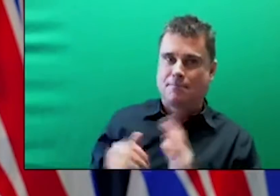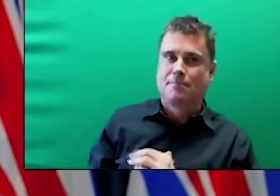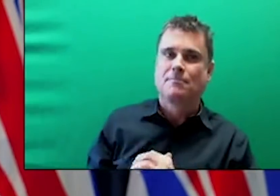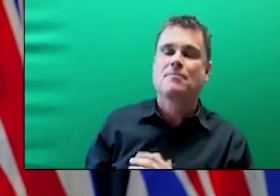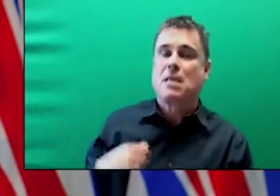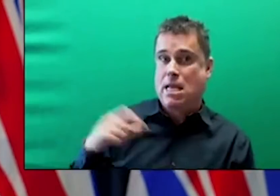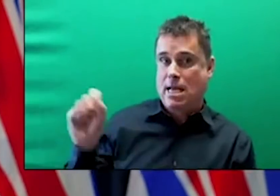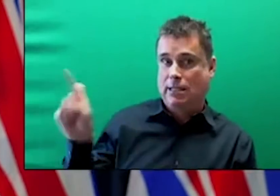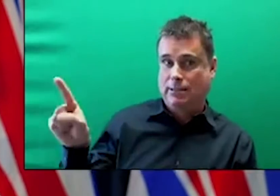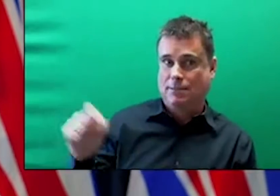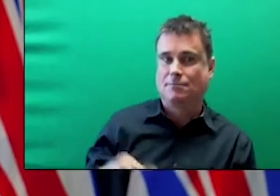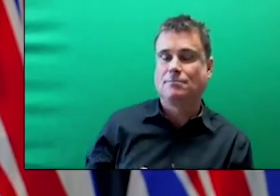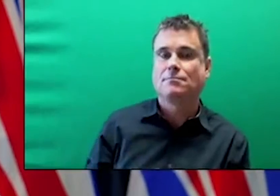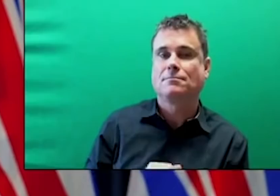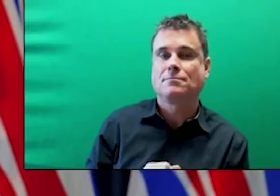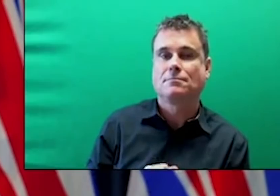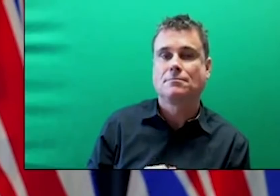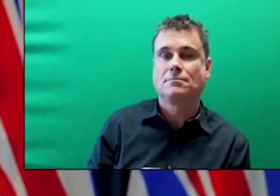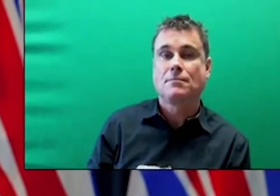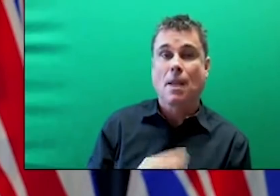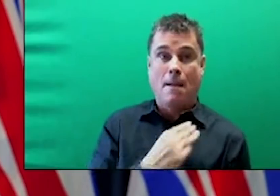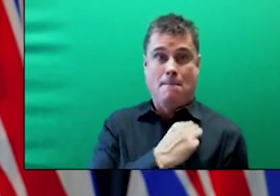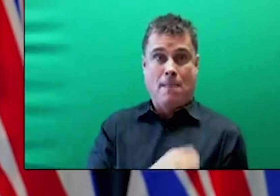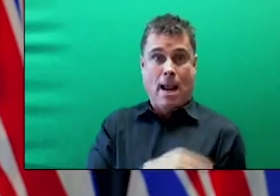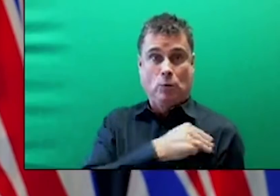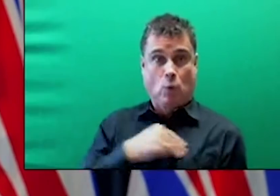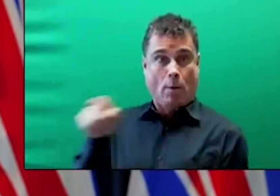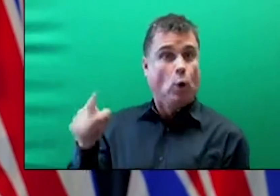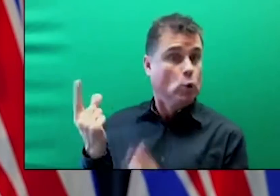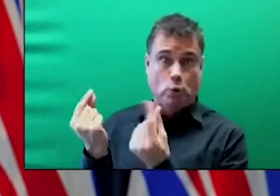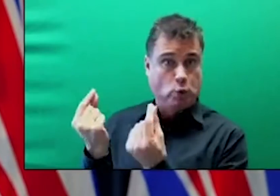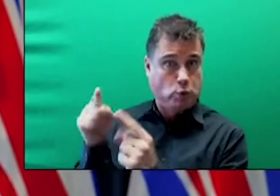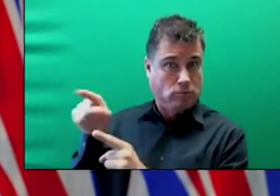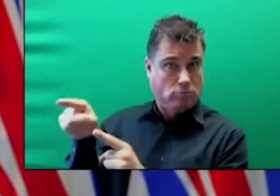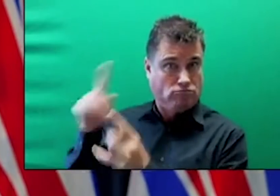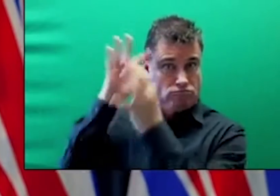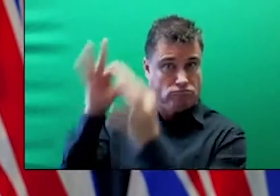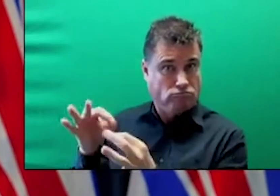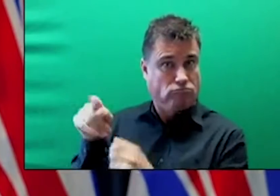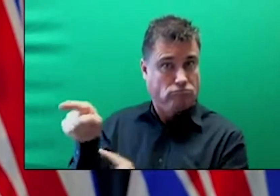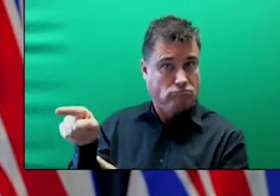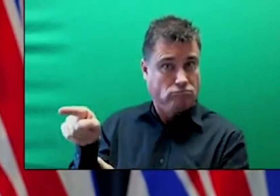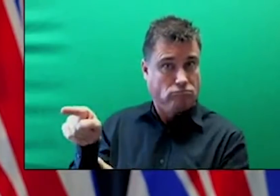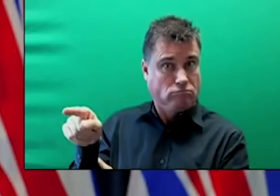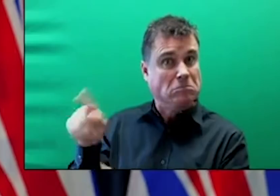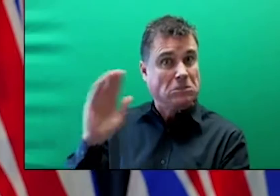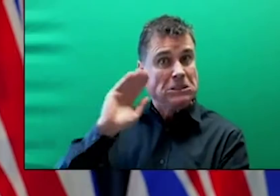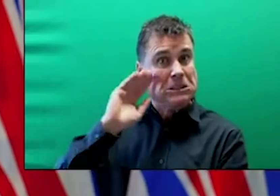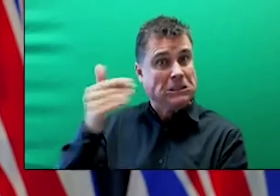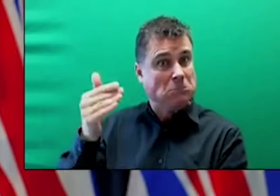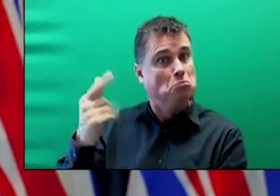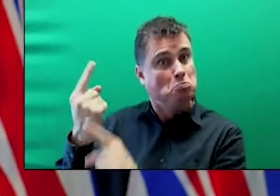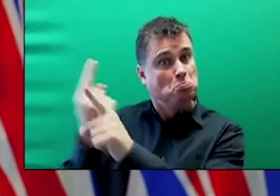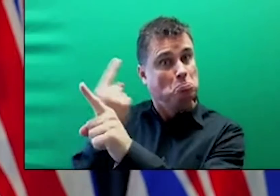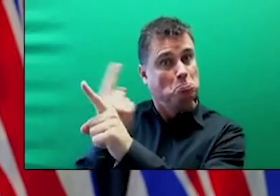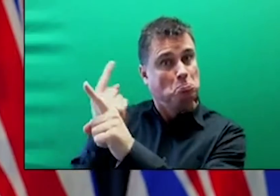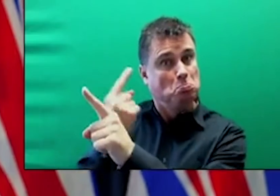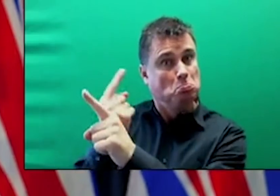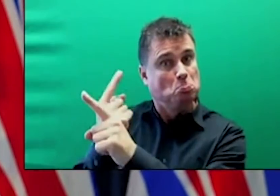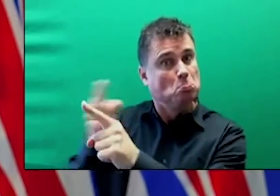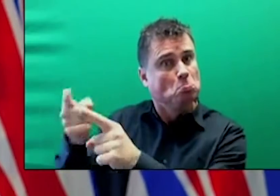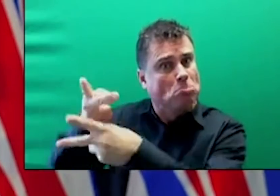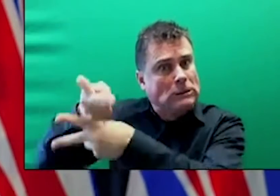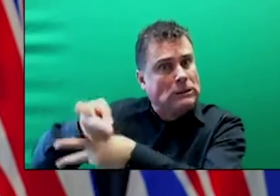about international travel as the week unfolds or into next week. But when it comes to people from away coming here, we want to welcome you to